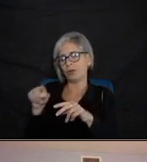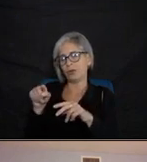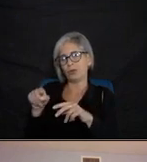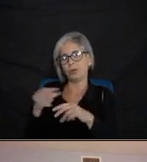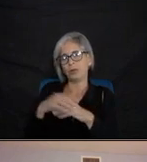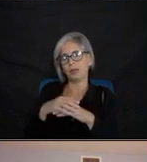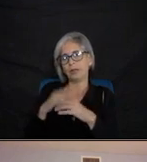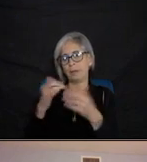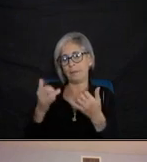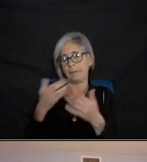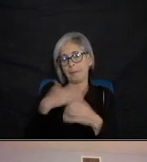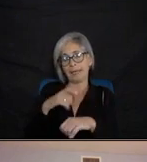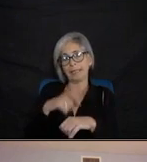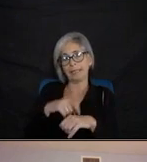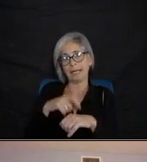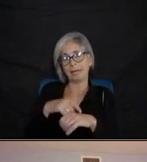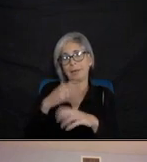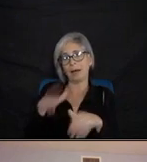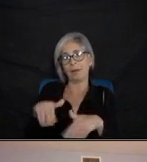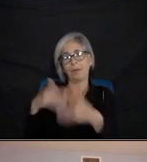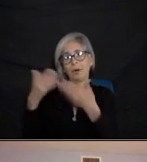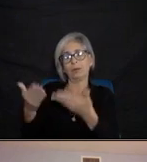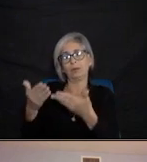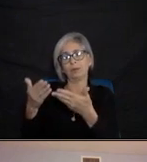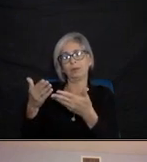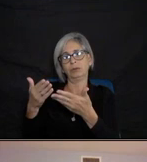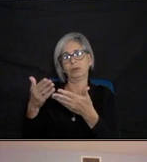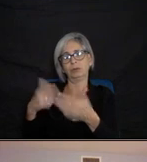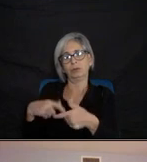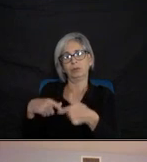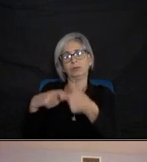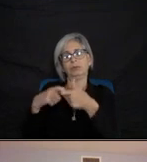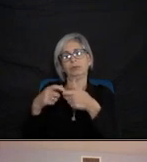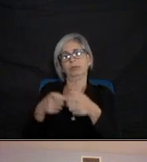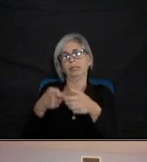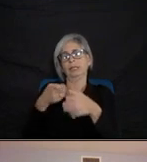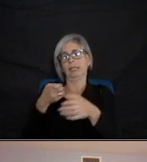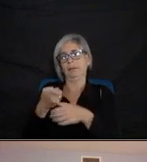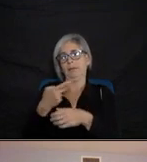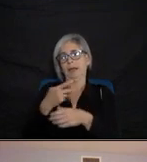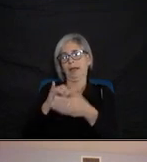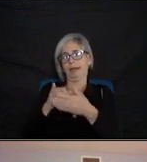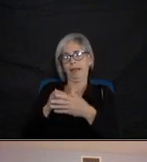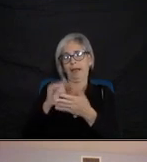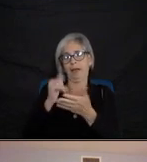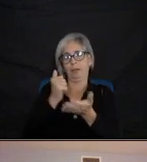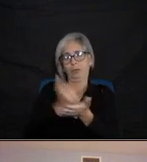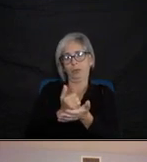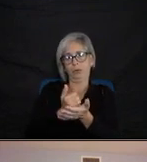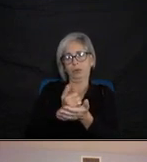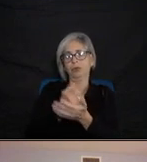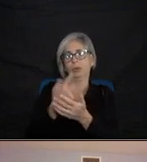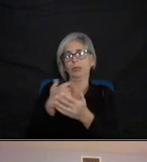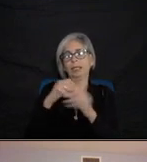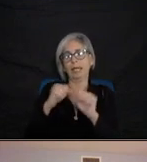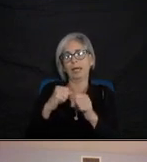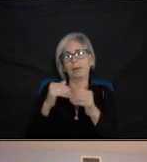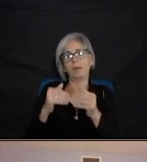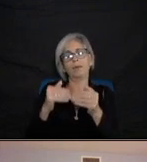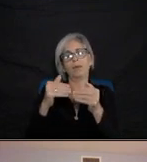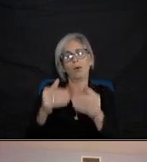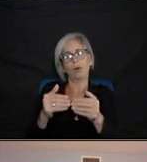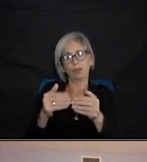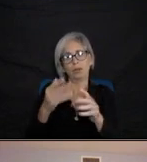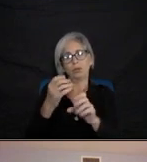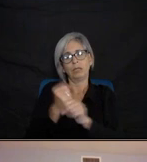going to put forward a motion to rescind that approval, so we can move in this direction of obtaining